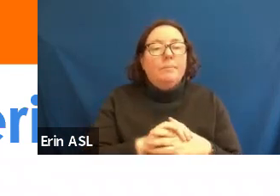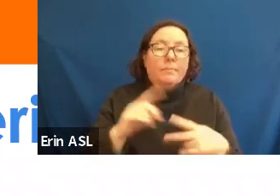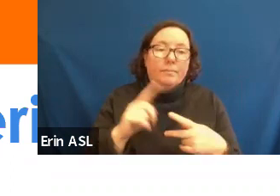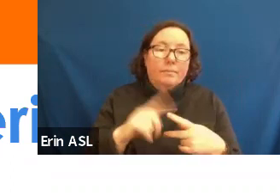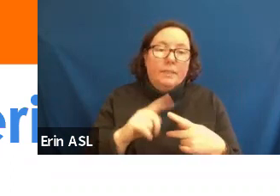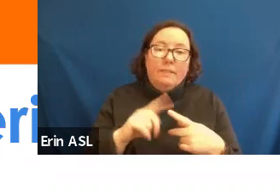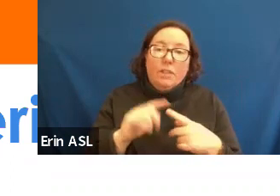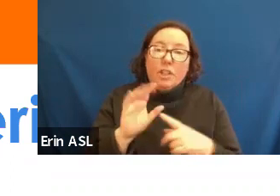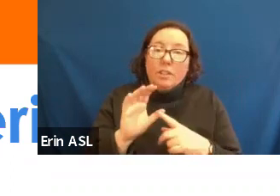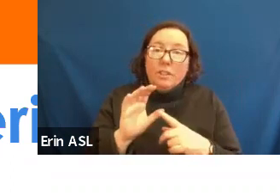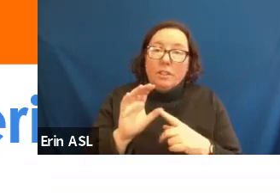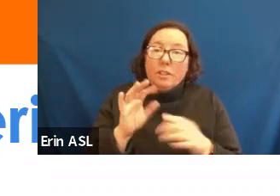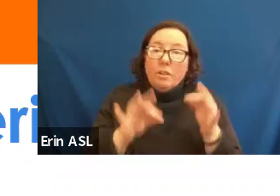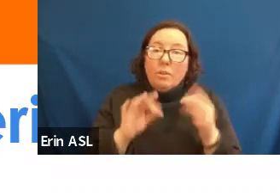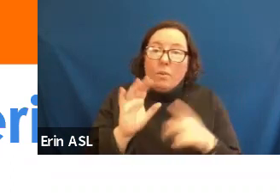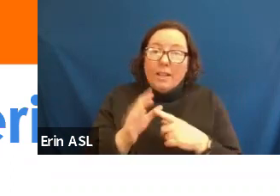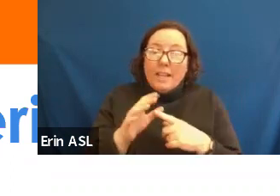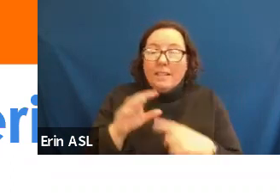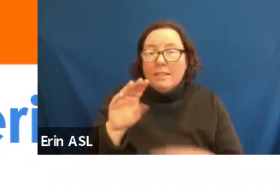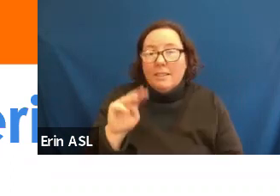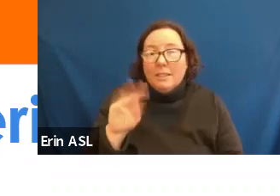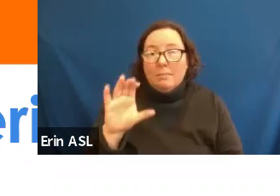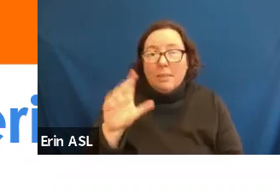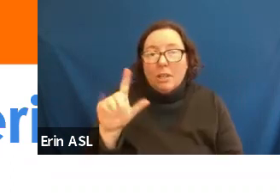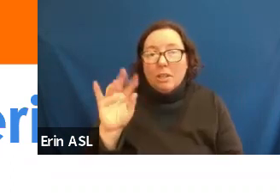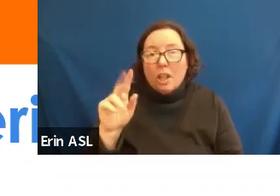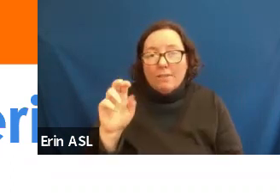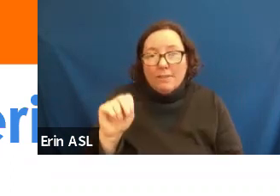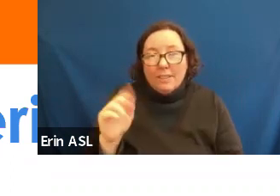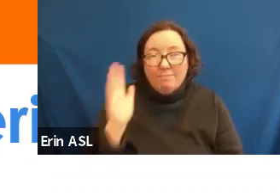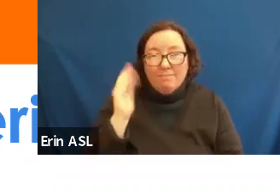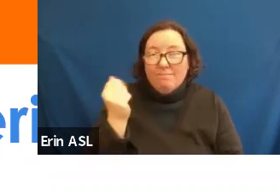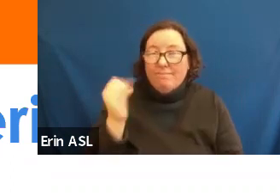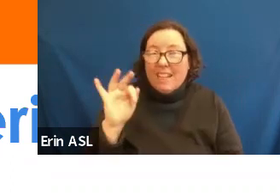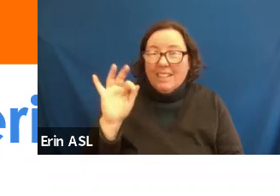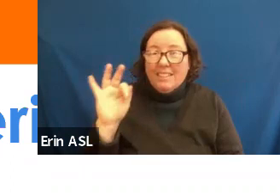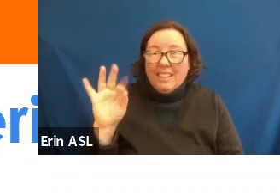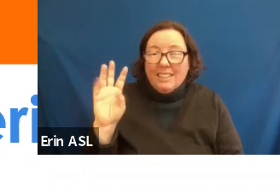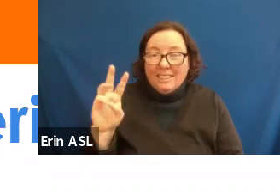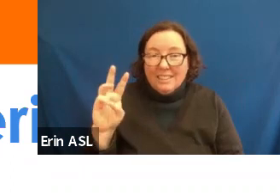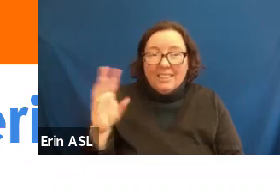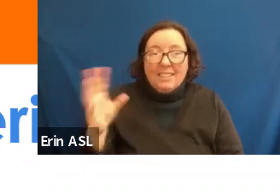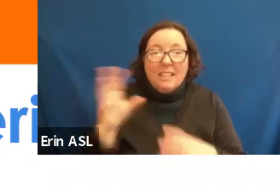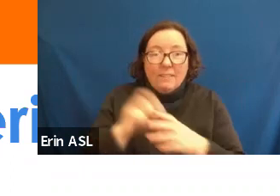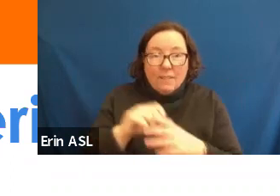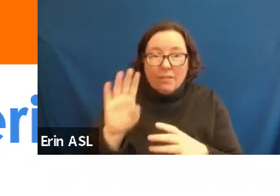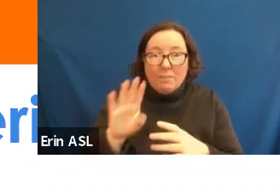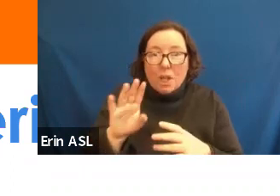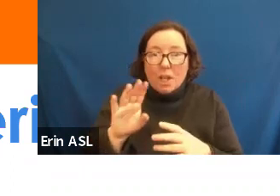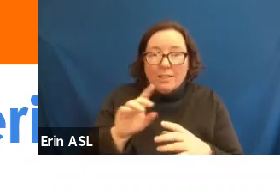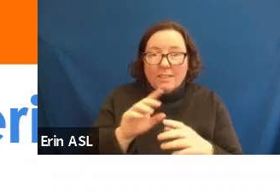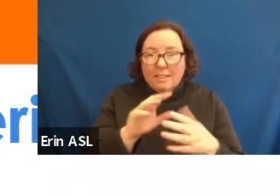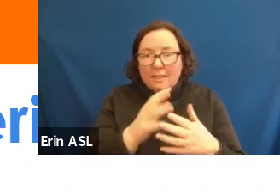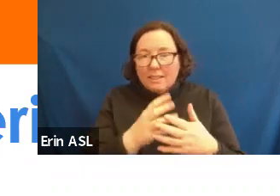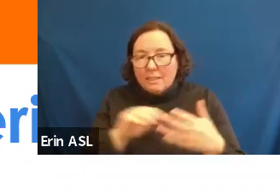McLaughlin in 1996. It was a case involving Boston's, at that point in time, set-aside